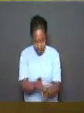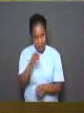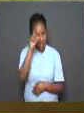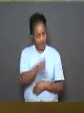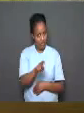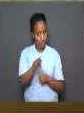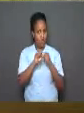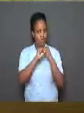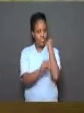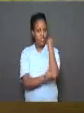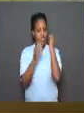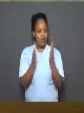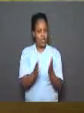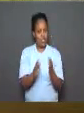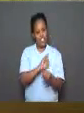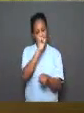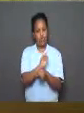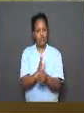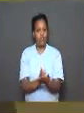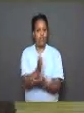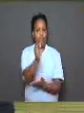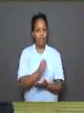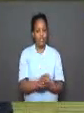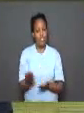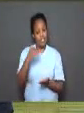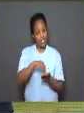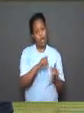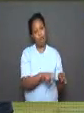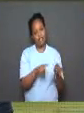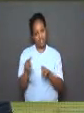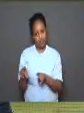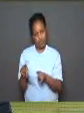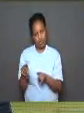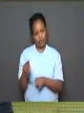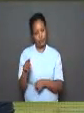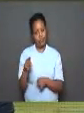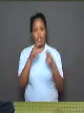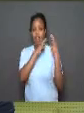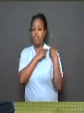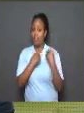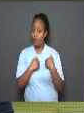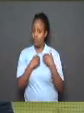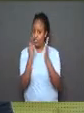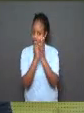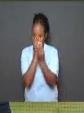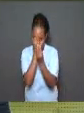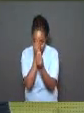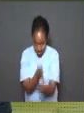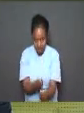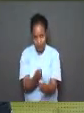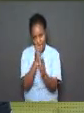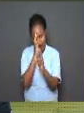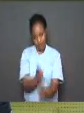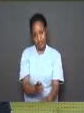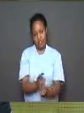the basic rights of citizens. They also have a duty to obey the